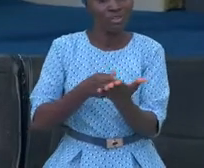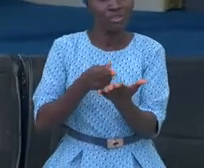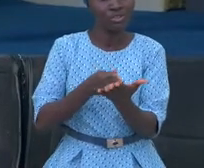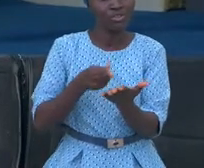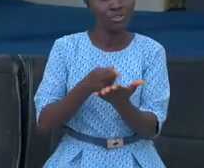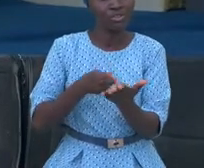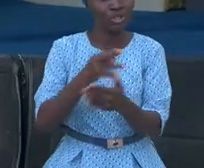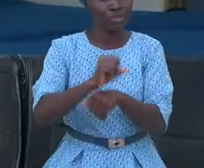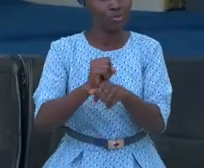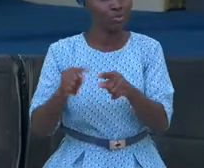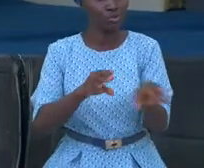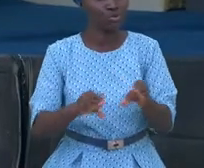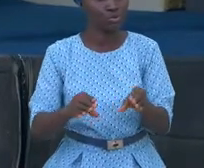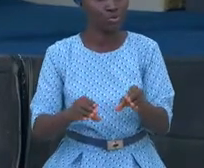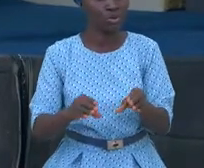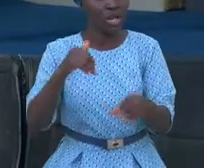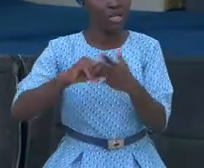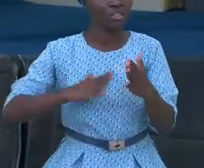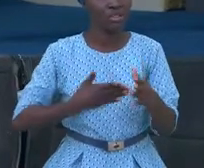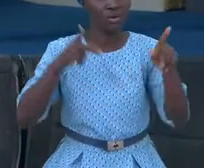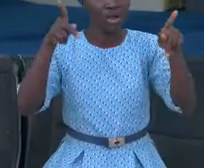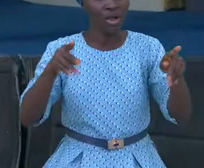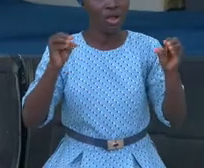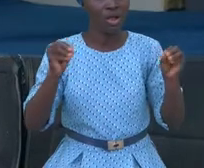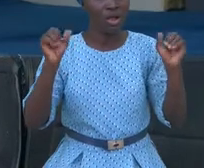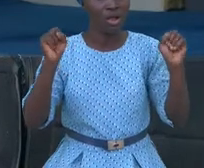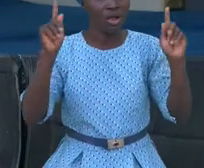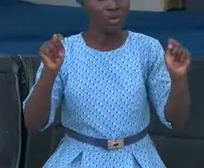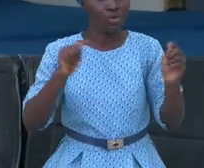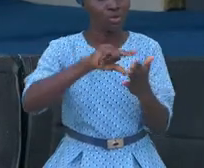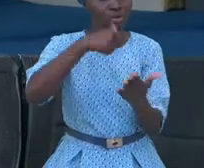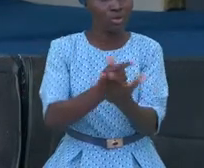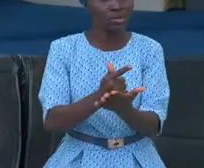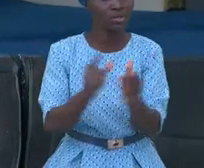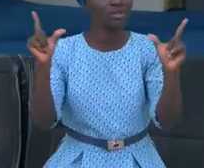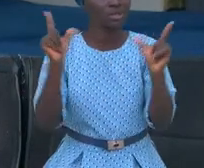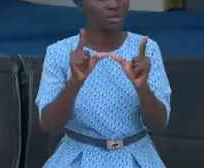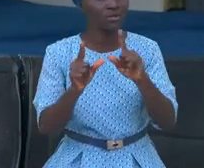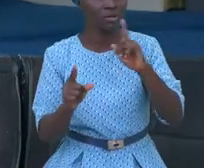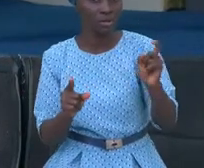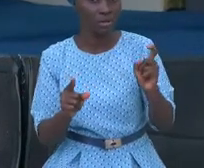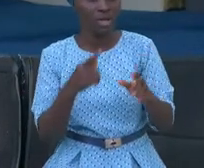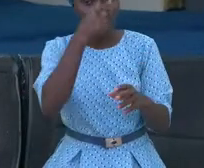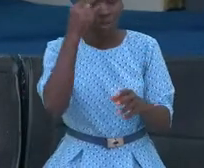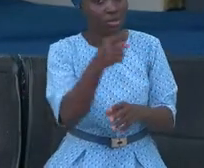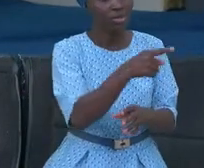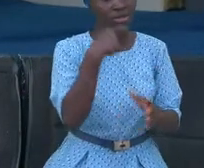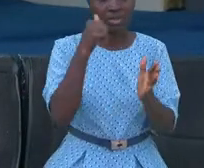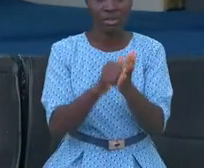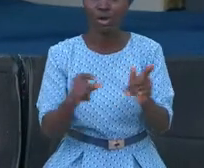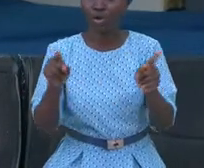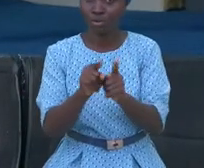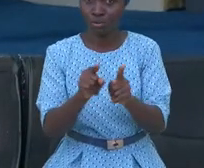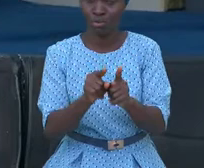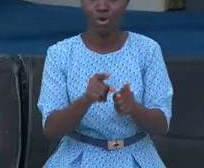a postgraduate level? Because they say, although you have explored and